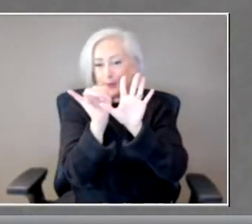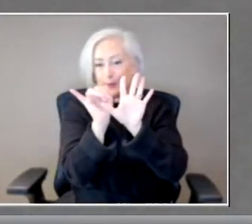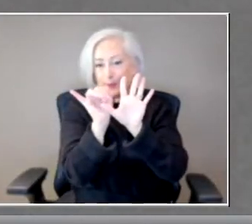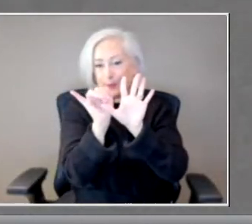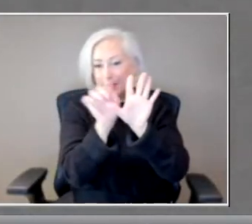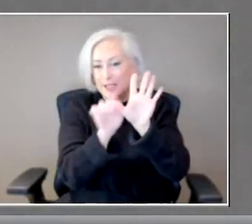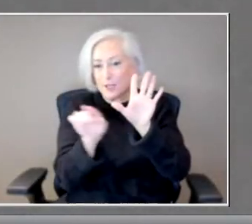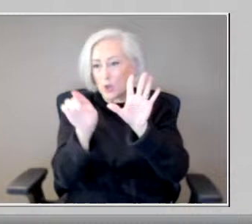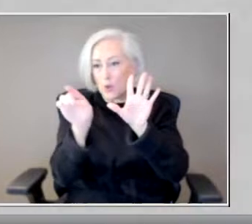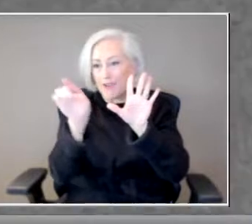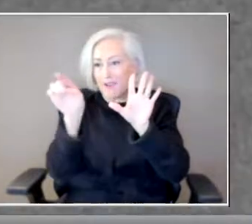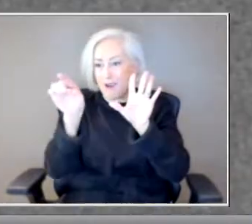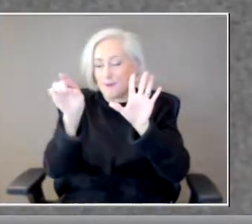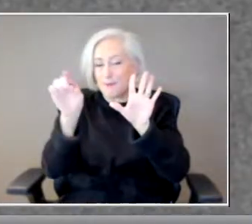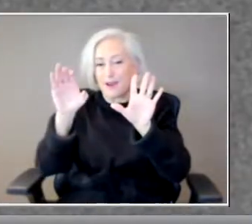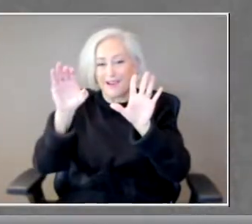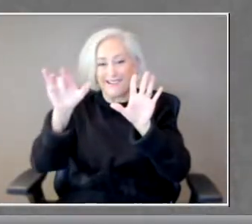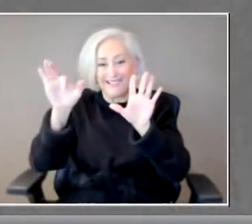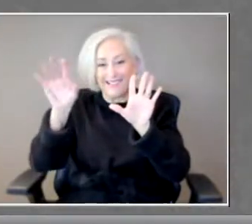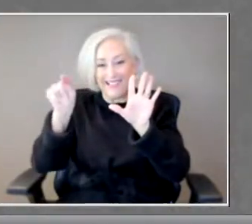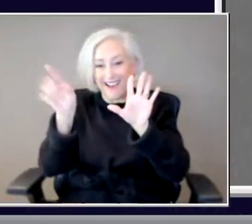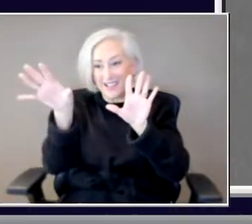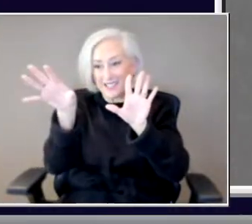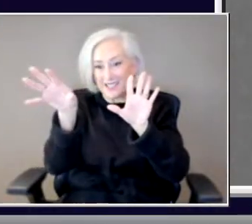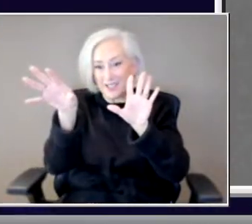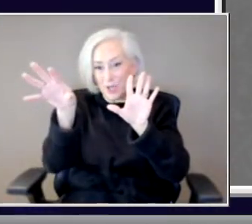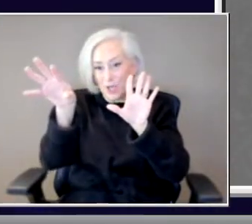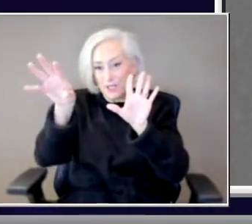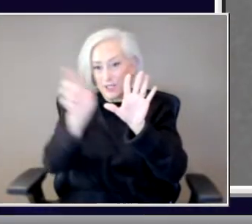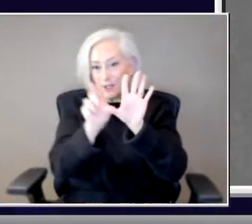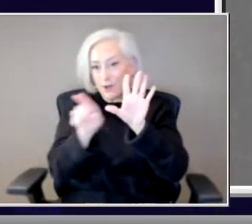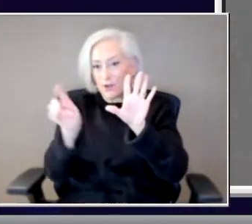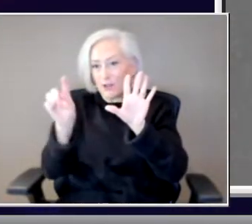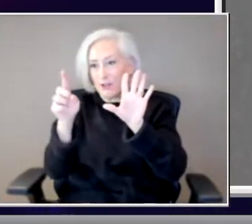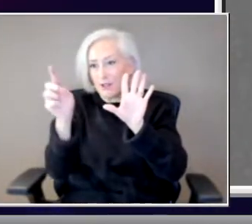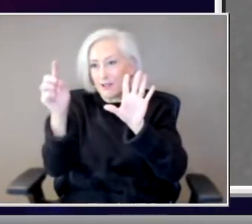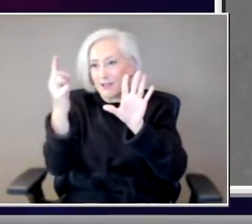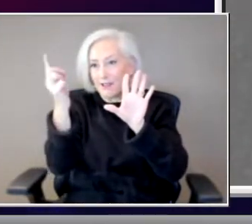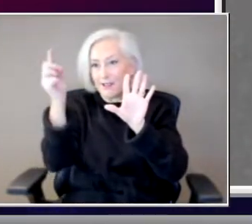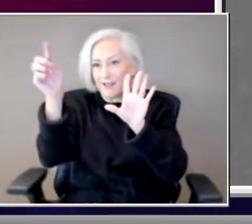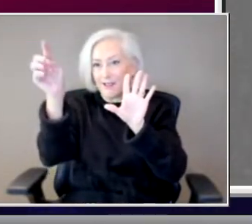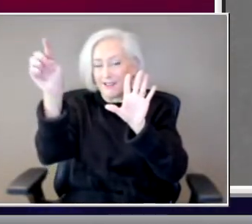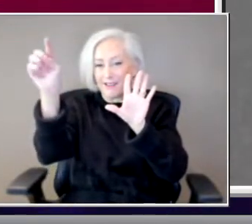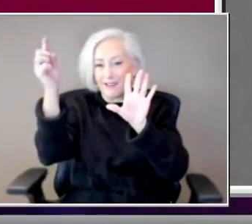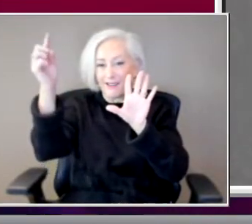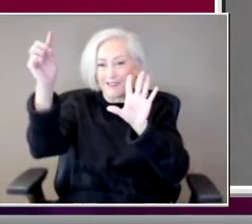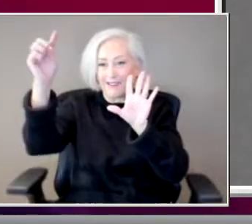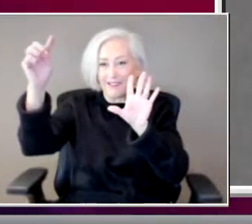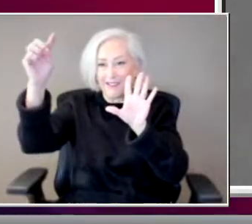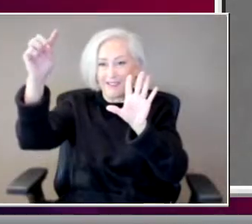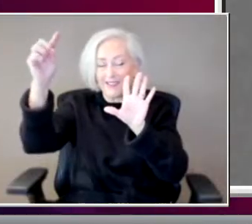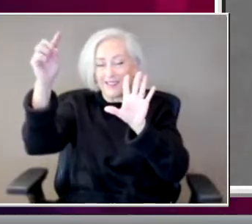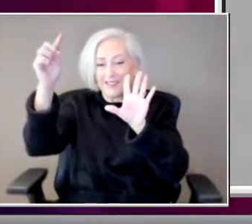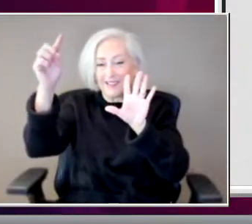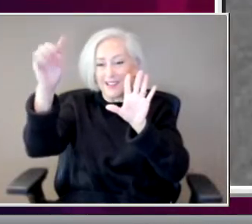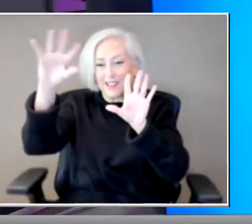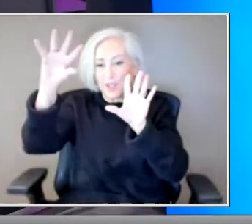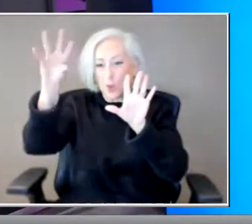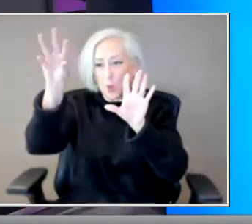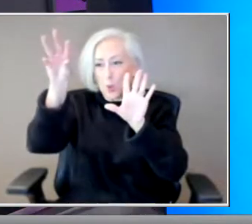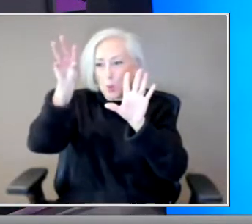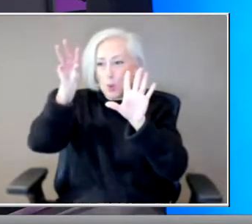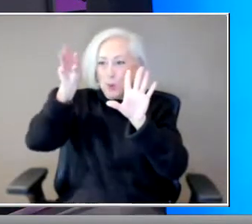catheter, and you can see it coming around all the turns in the arteries to get up into the brain. Dr. Abraham, how are